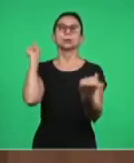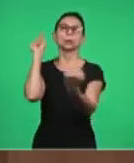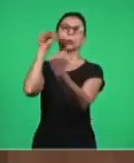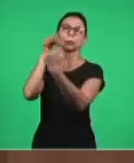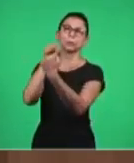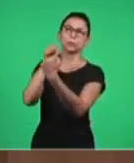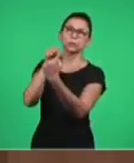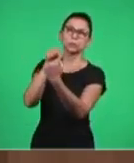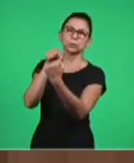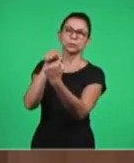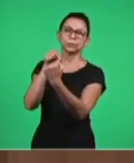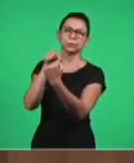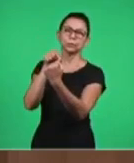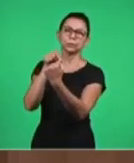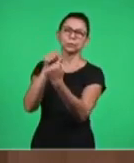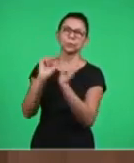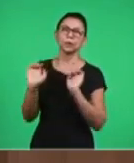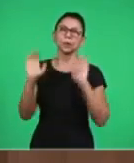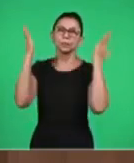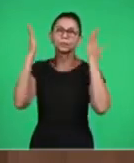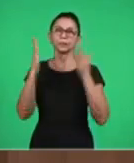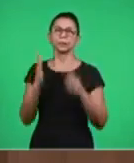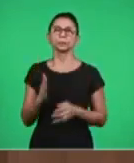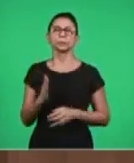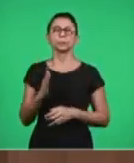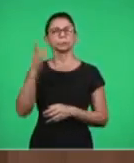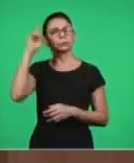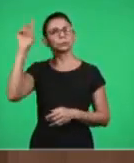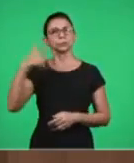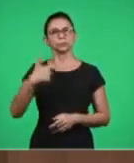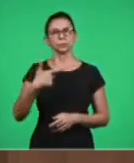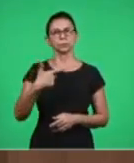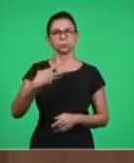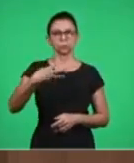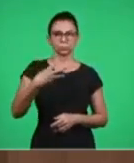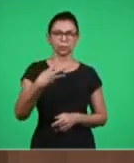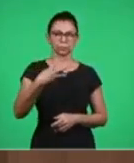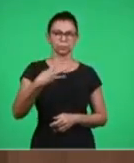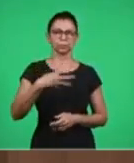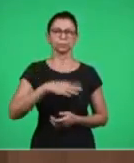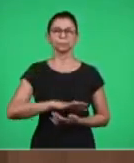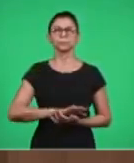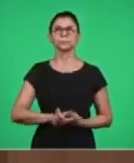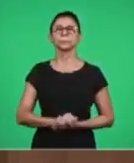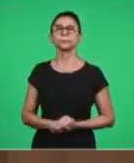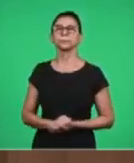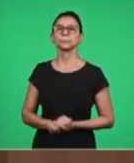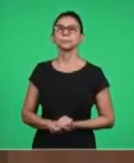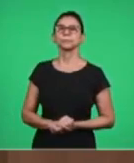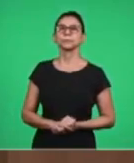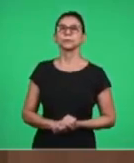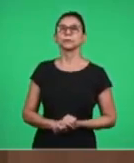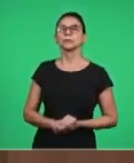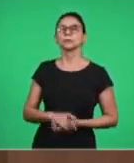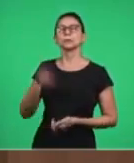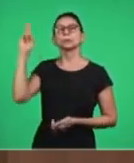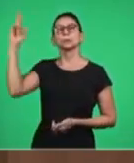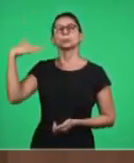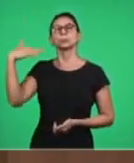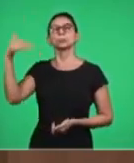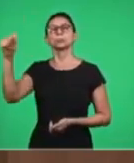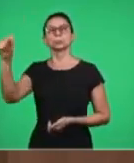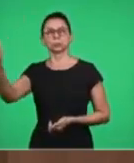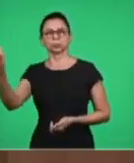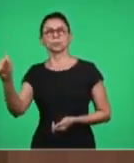of the November 24th, what was mentioned and what the reason why we have been